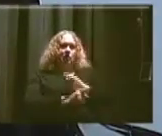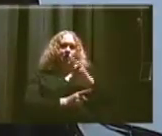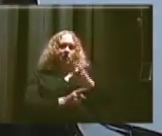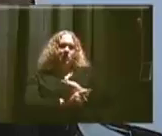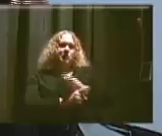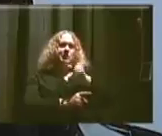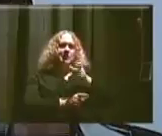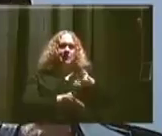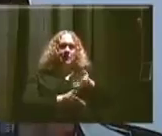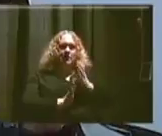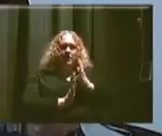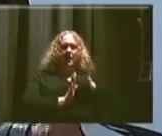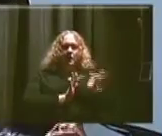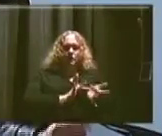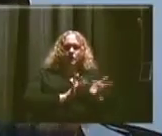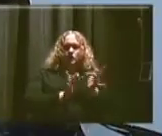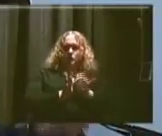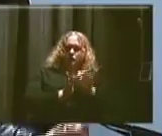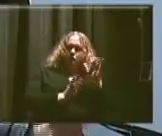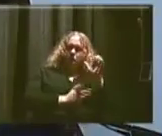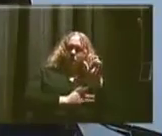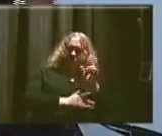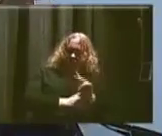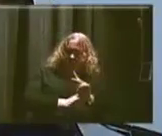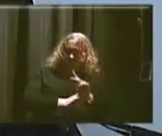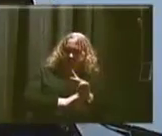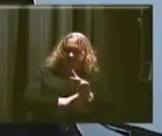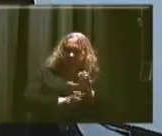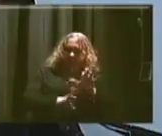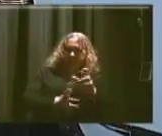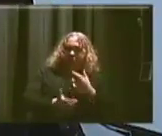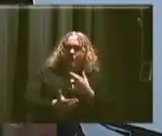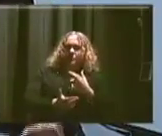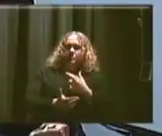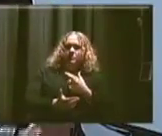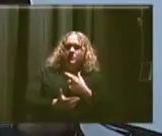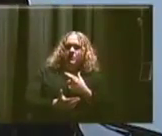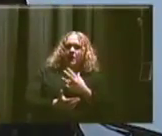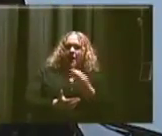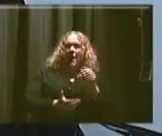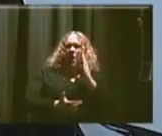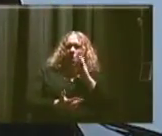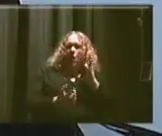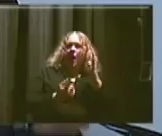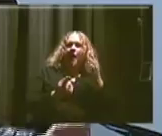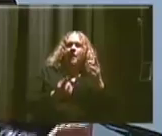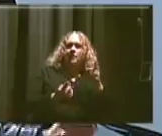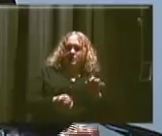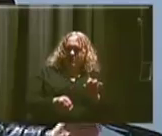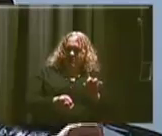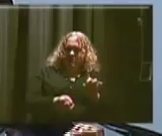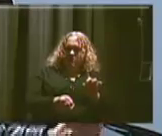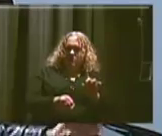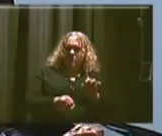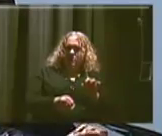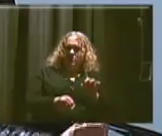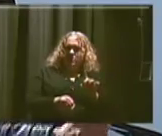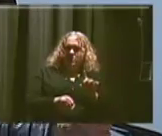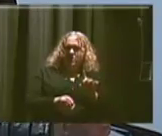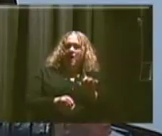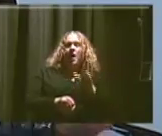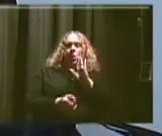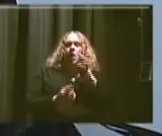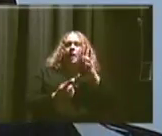allow Jesus Christ back in the classroom. And it's going to happen. It's duty bound to